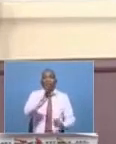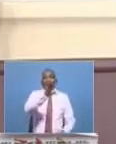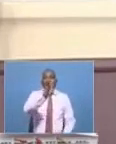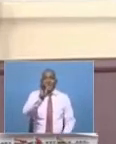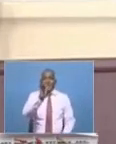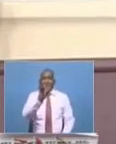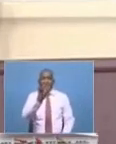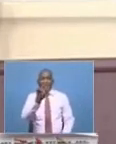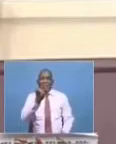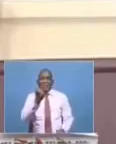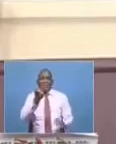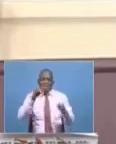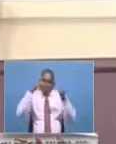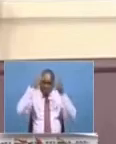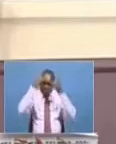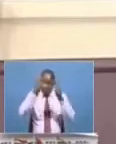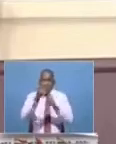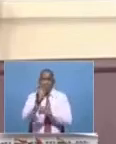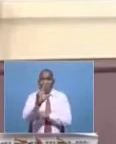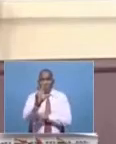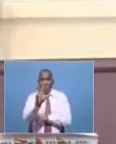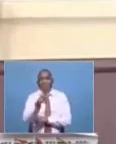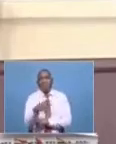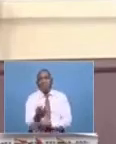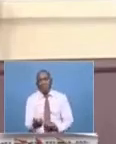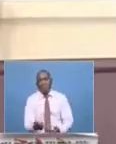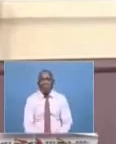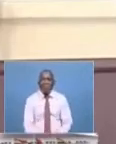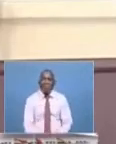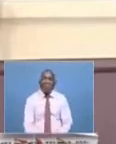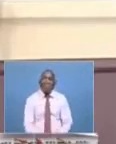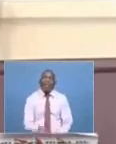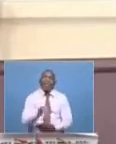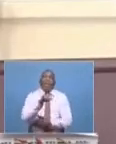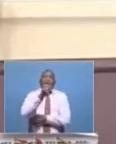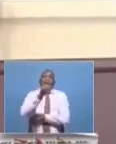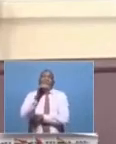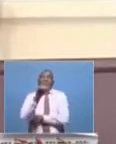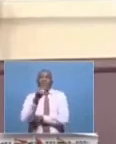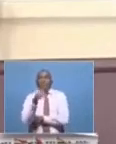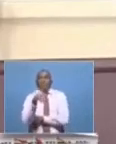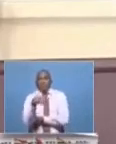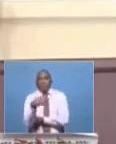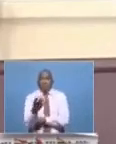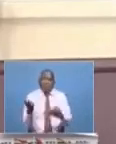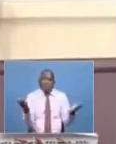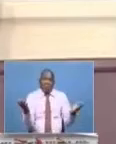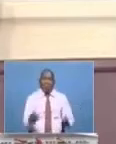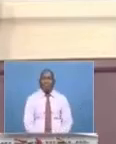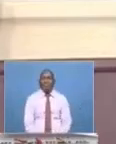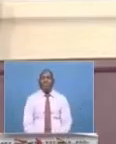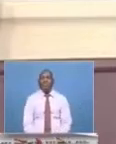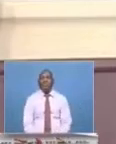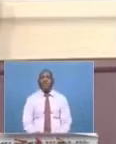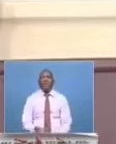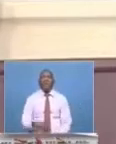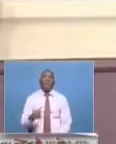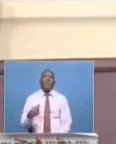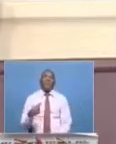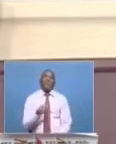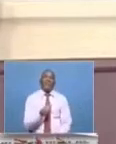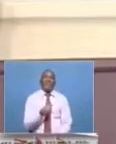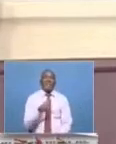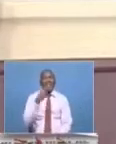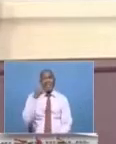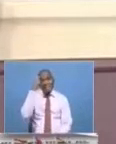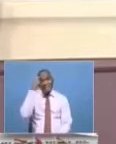Rule 3E was. So, my lords, it is our submission that this court is